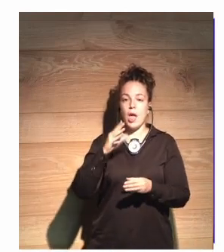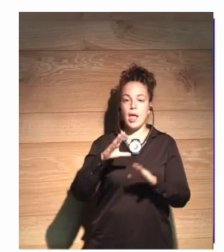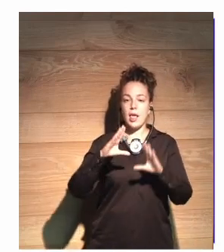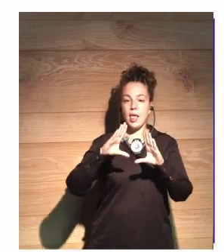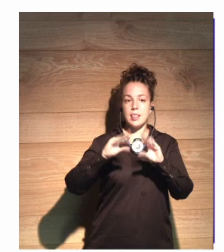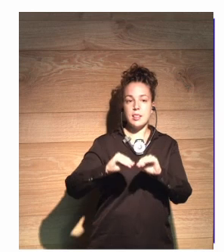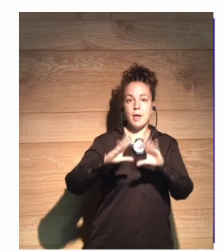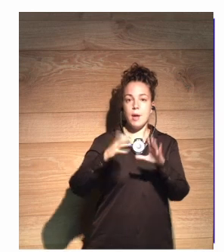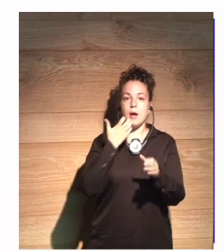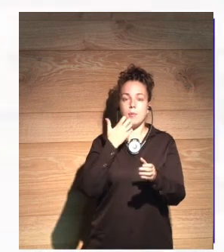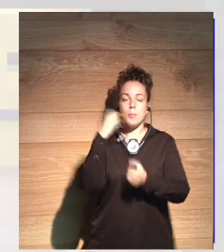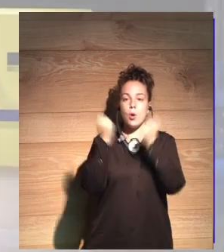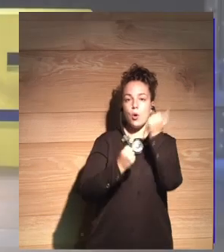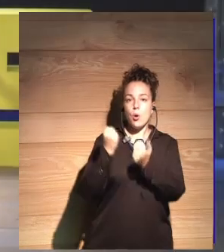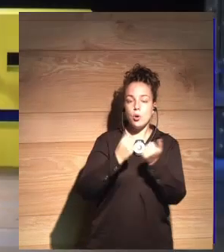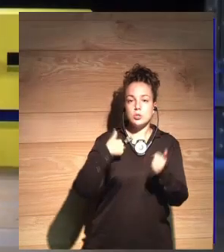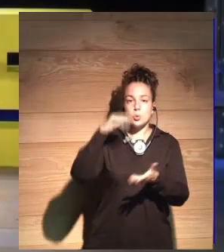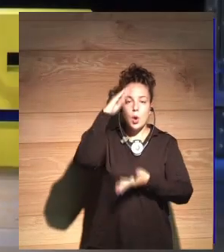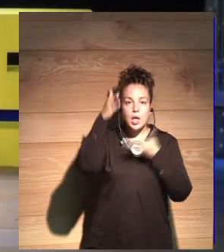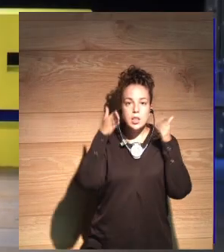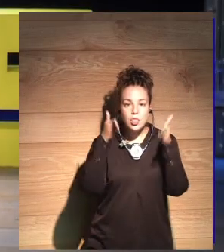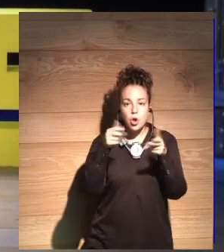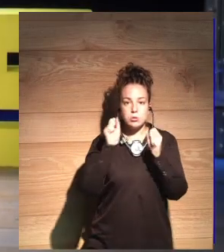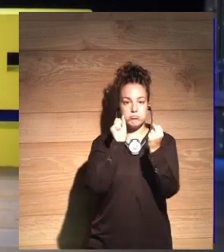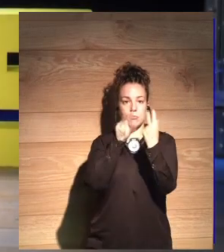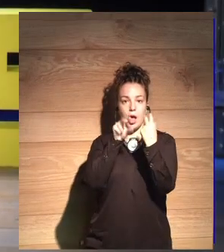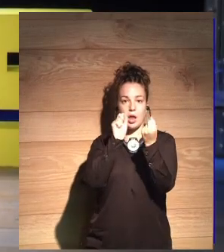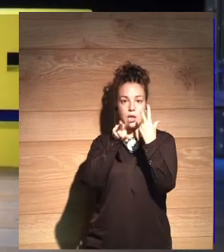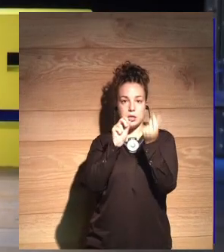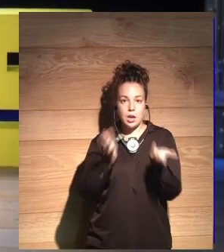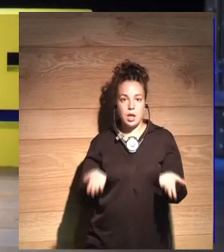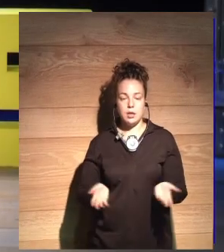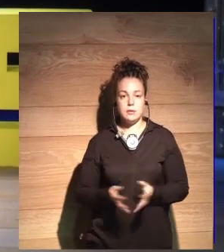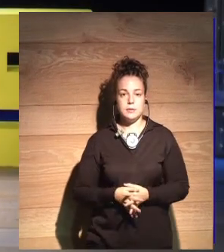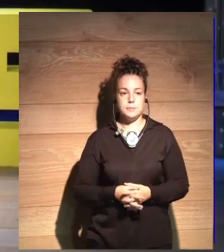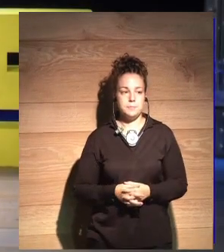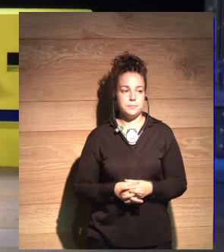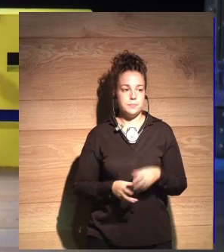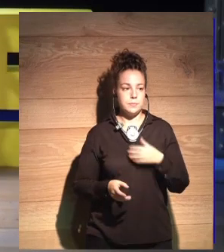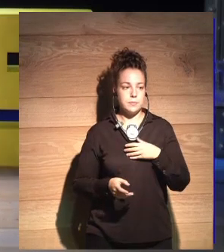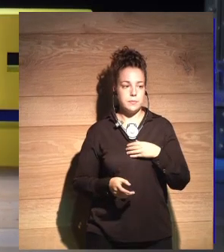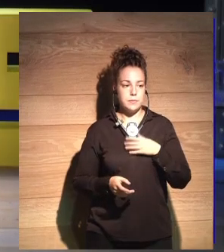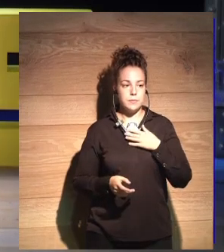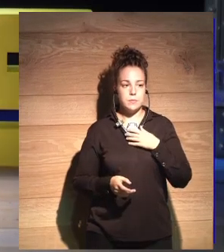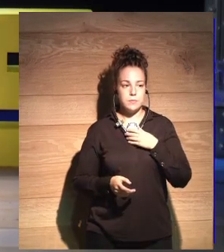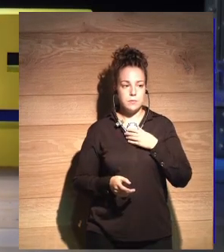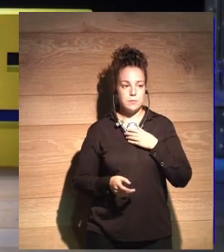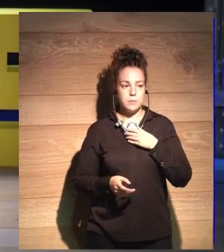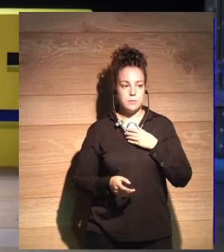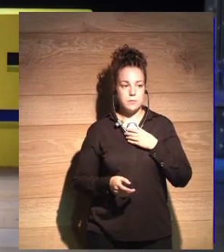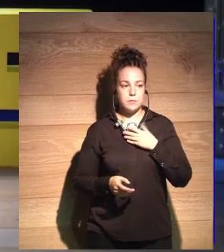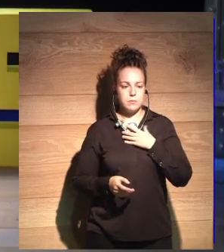road, and you use your peripheral attention like a foot pedal, which we lost for some reason,